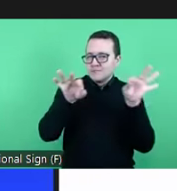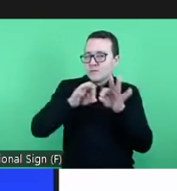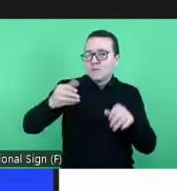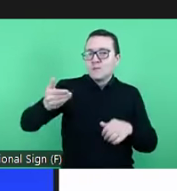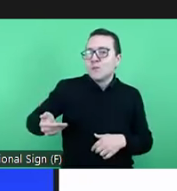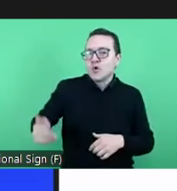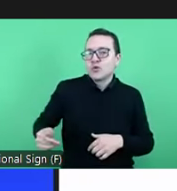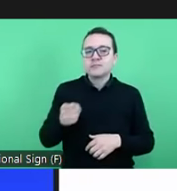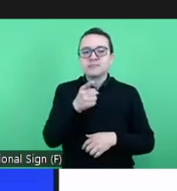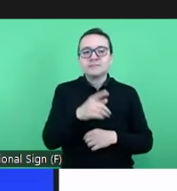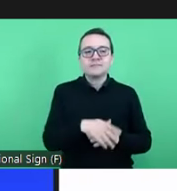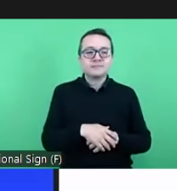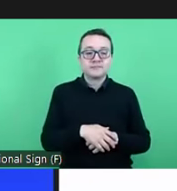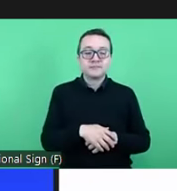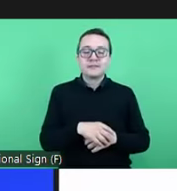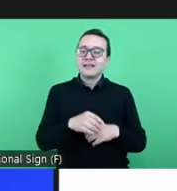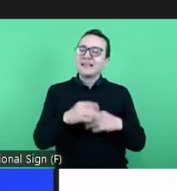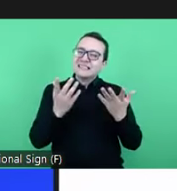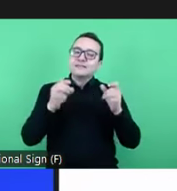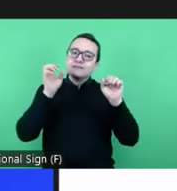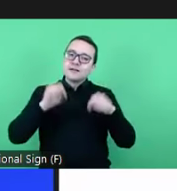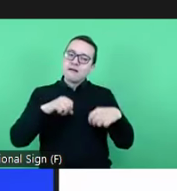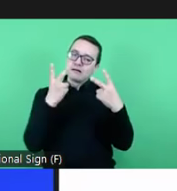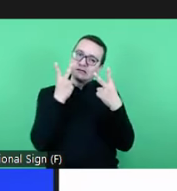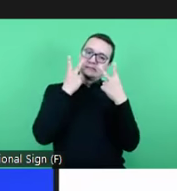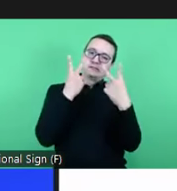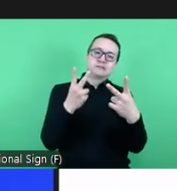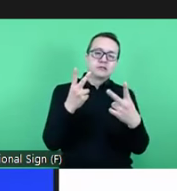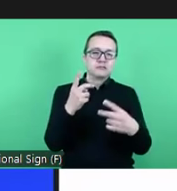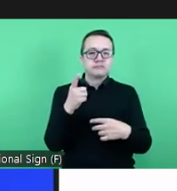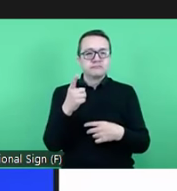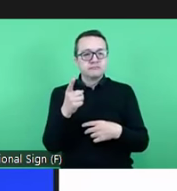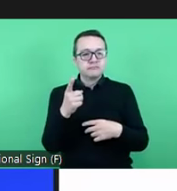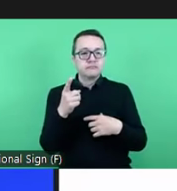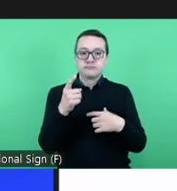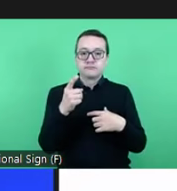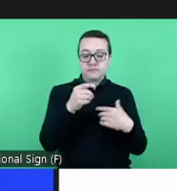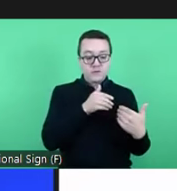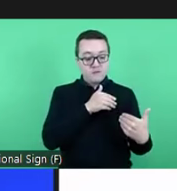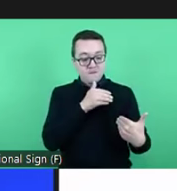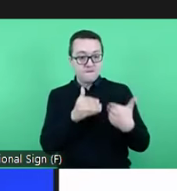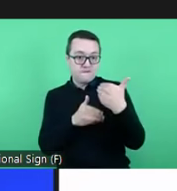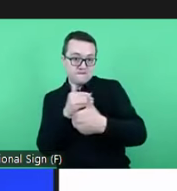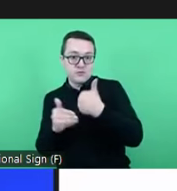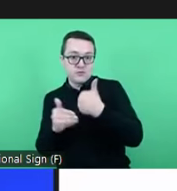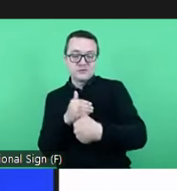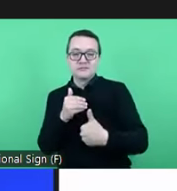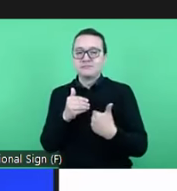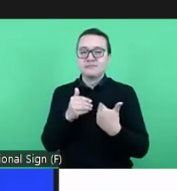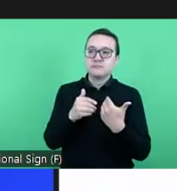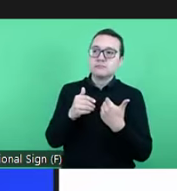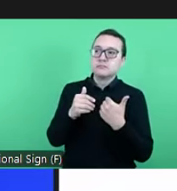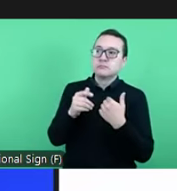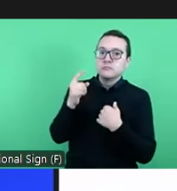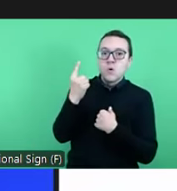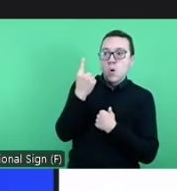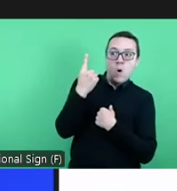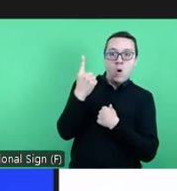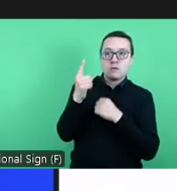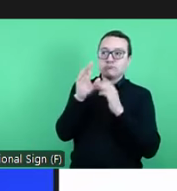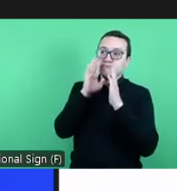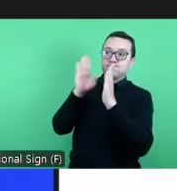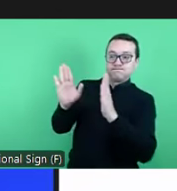por procedimento realizado, a gente está pagando por linha de Instead of cuidado. paying for Exatamente porque a gente identificou que procedures, but durante o we are tempo